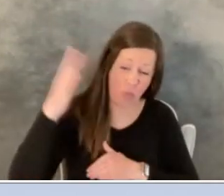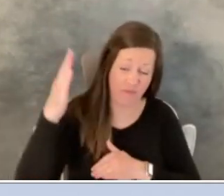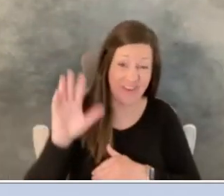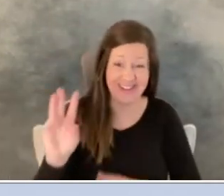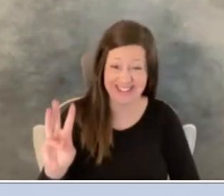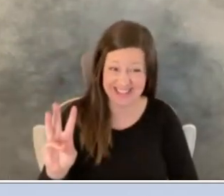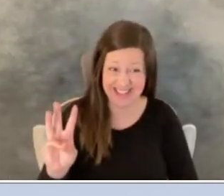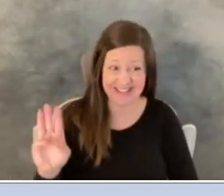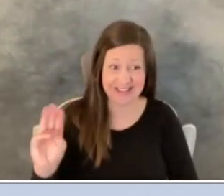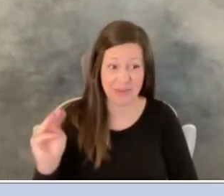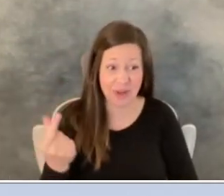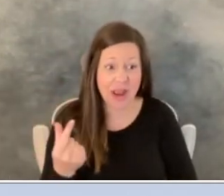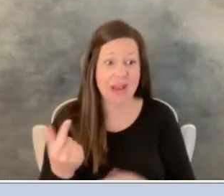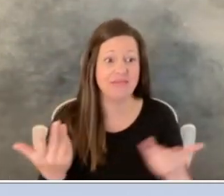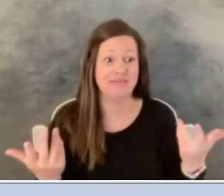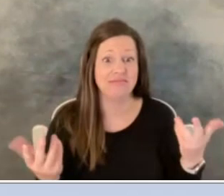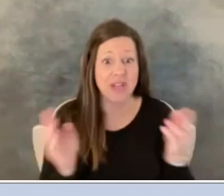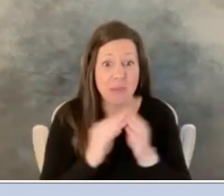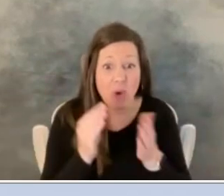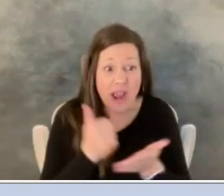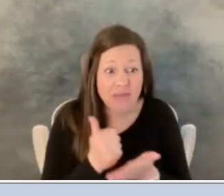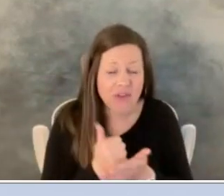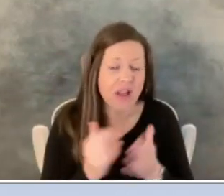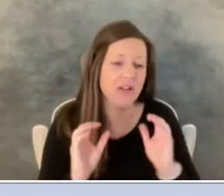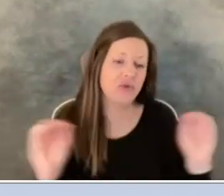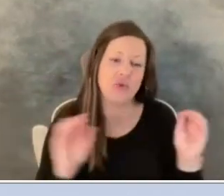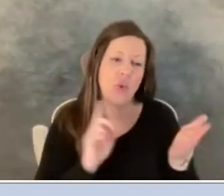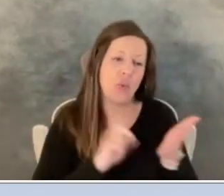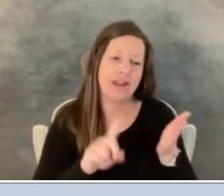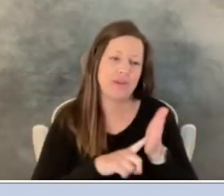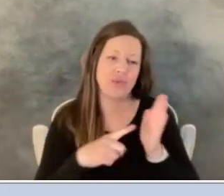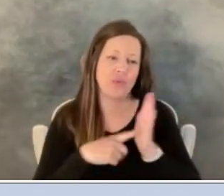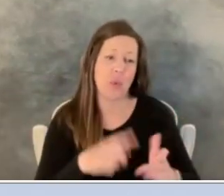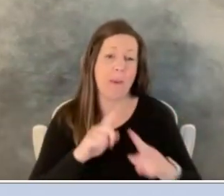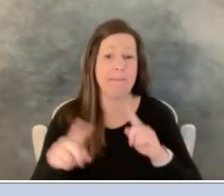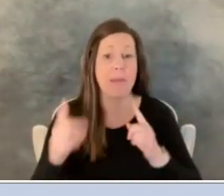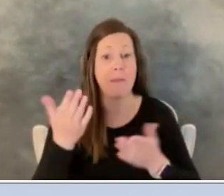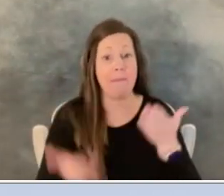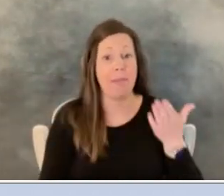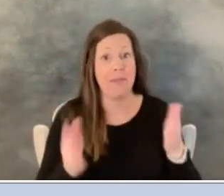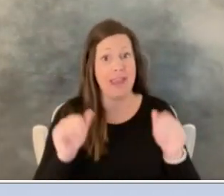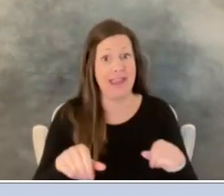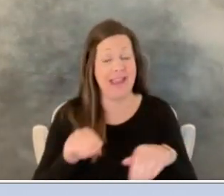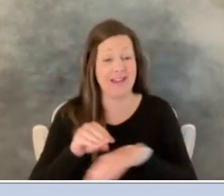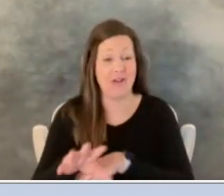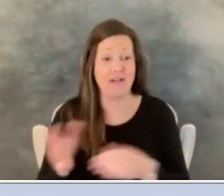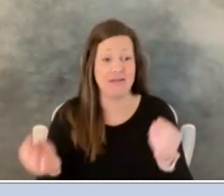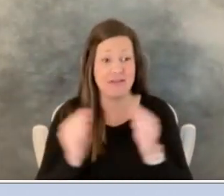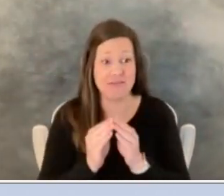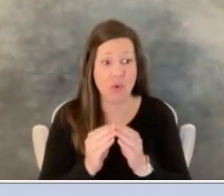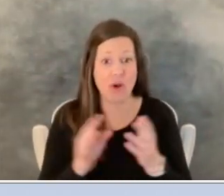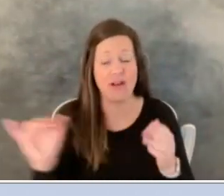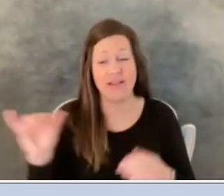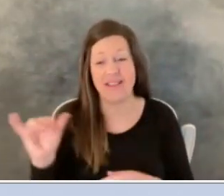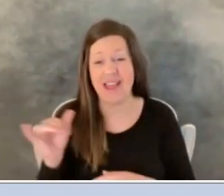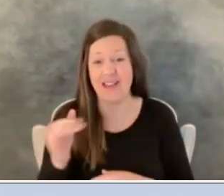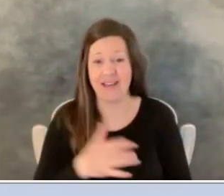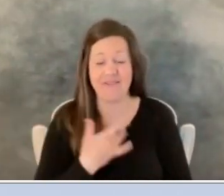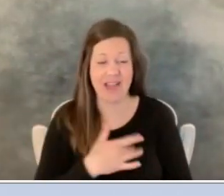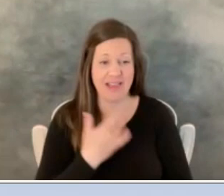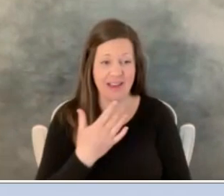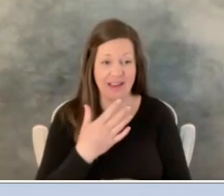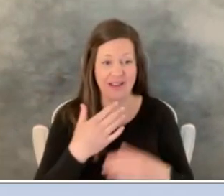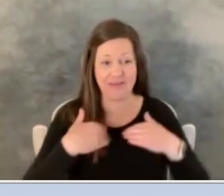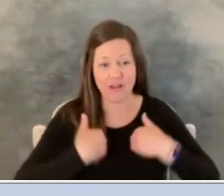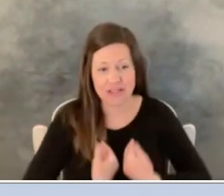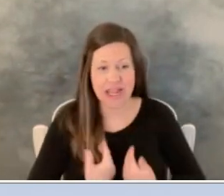milligram is more helpful. But I feel like that actually can lead to more side effects like hangover, grogginess in the morning. So I would